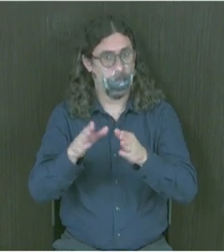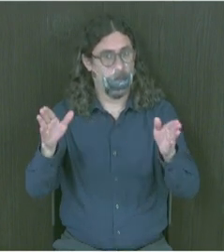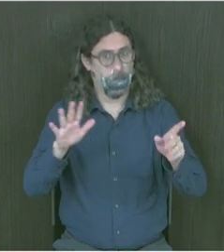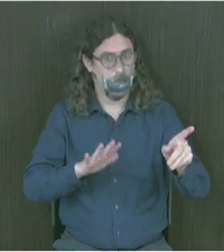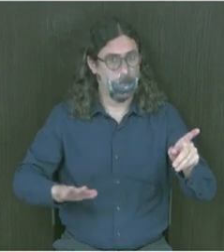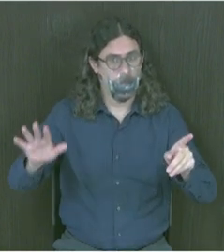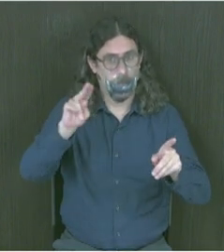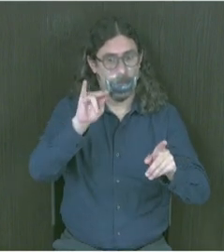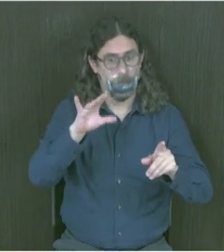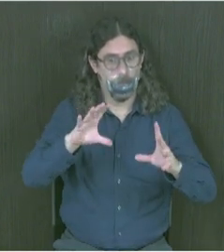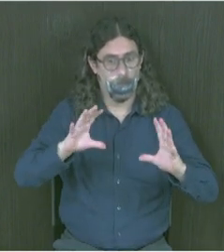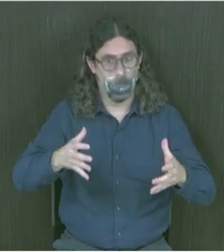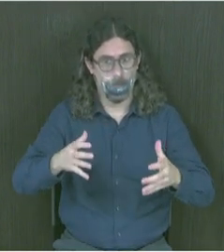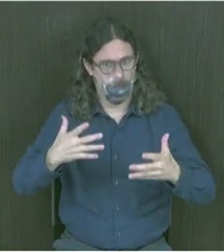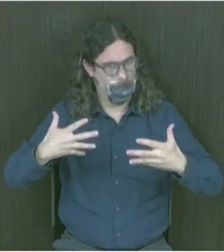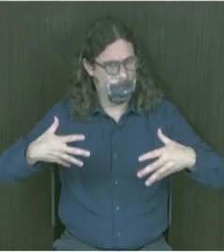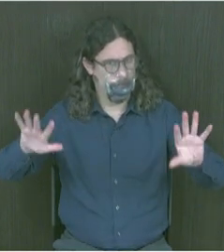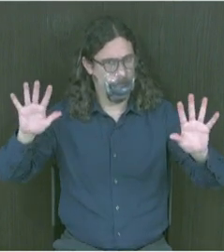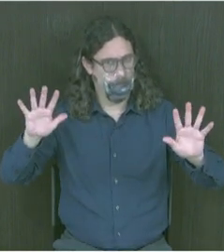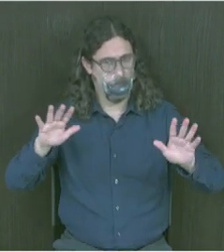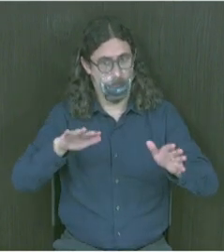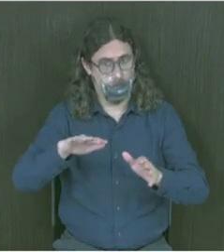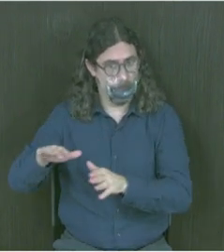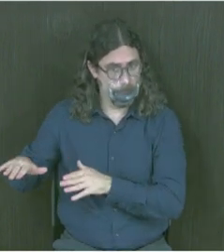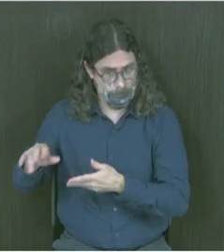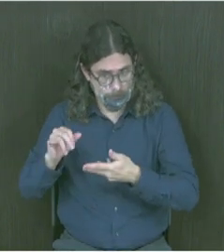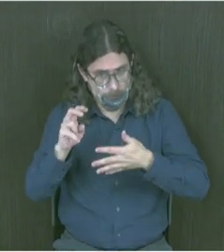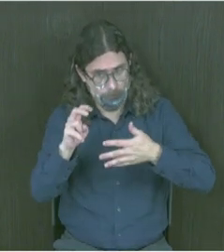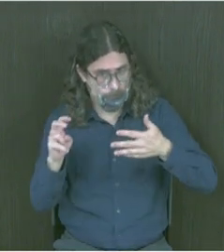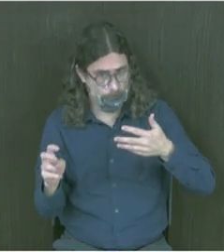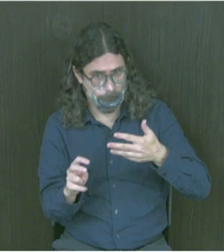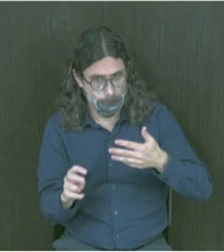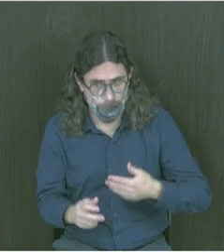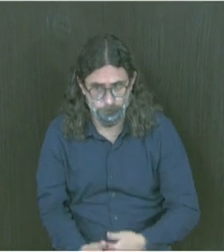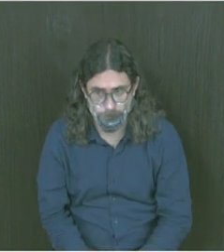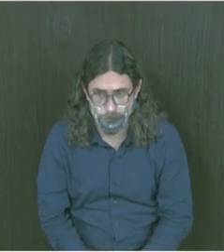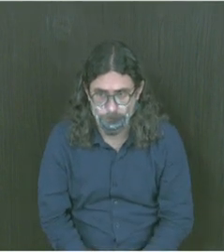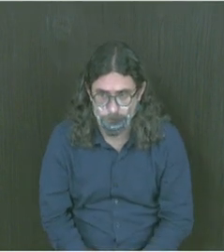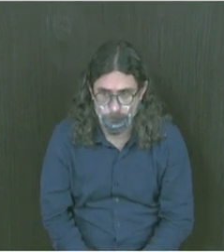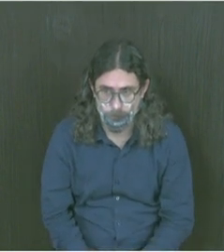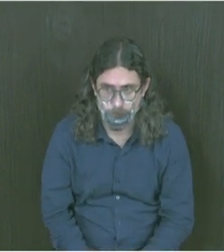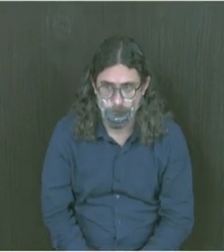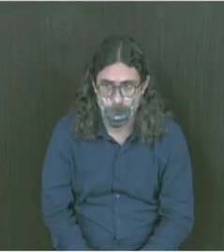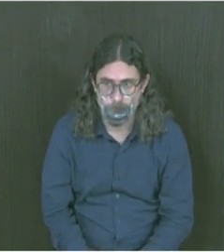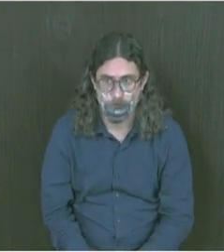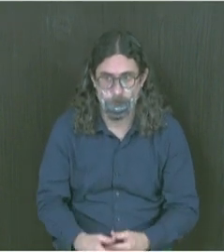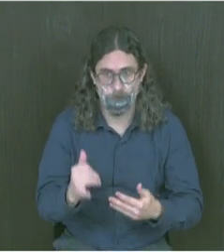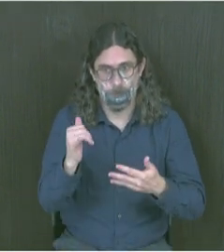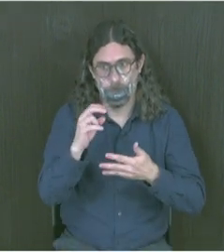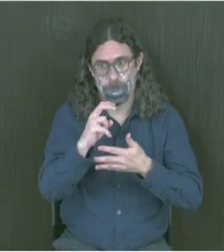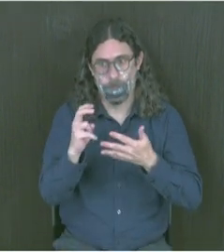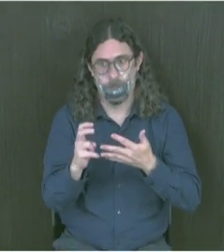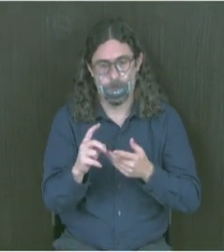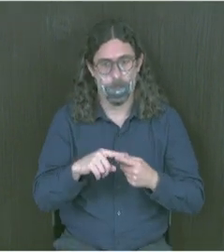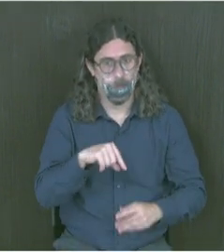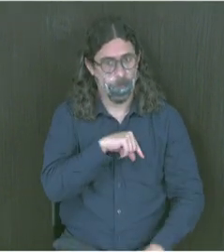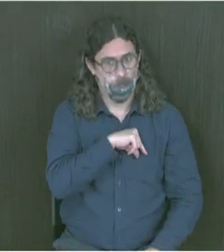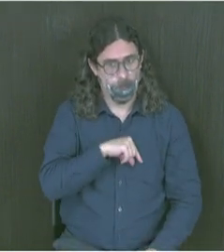All right, moving on to spec 1-1, Queens County, Party